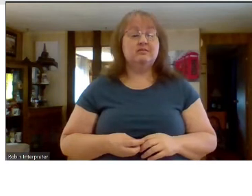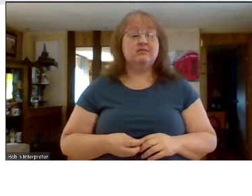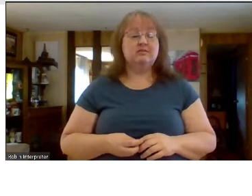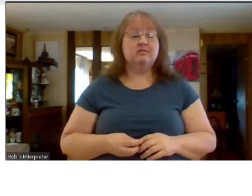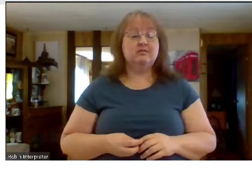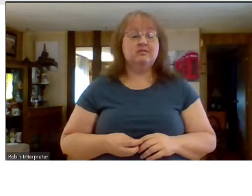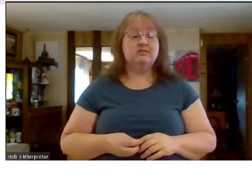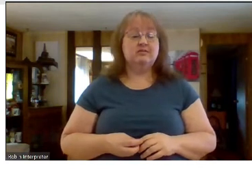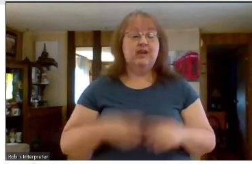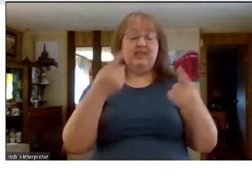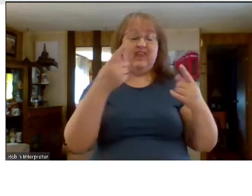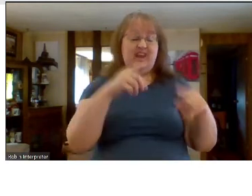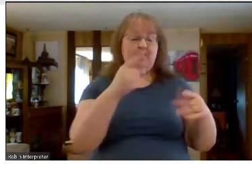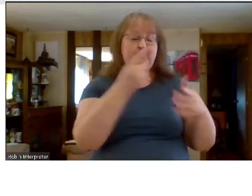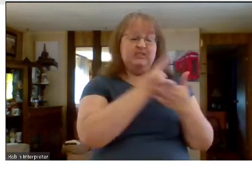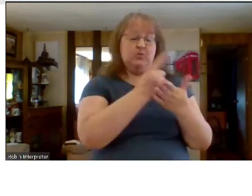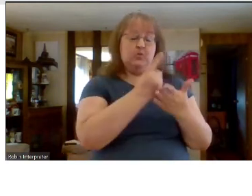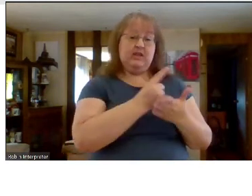hours